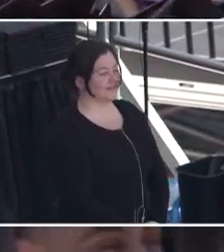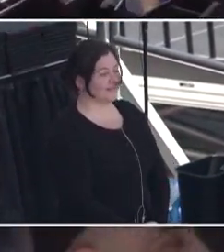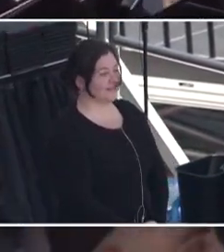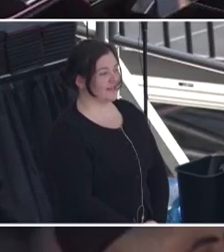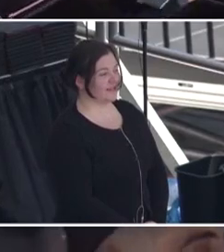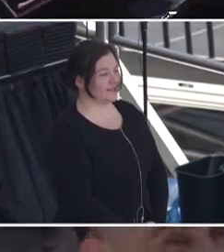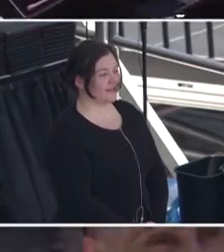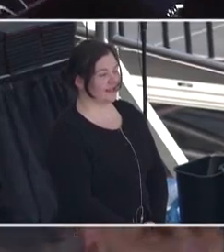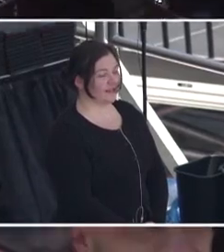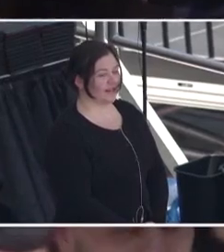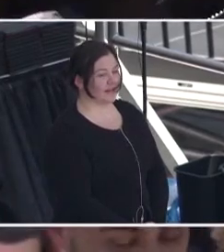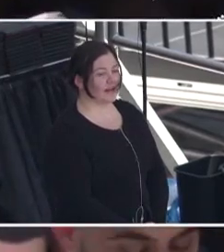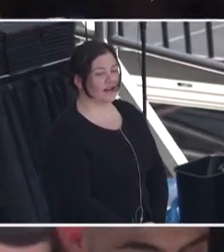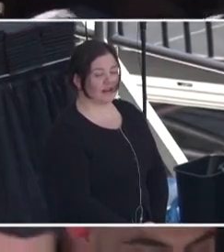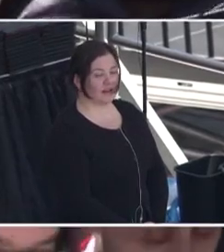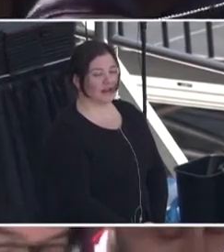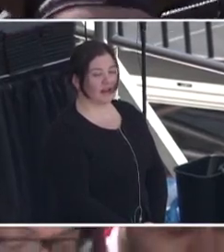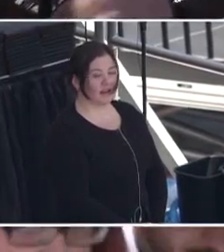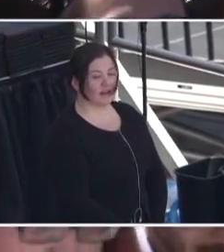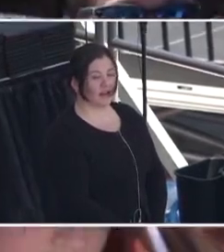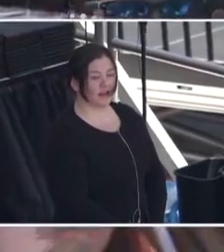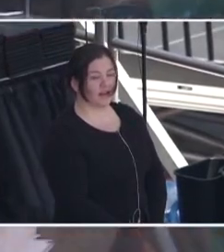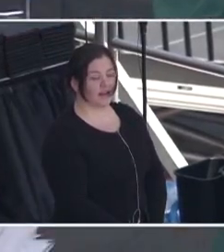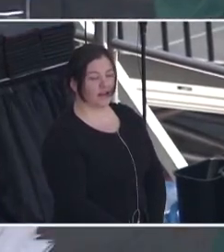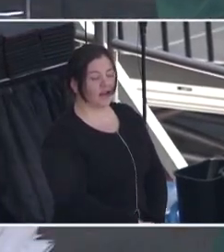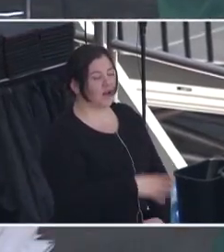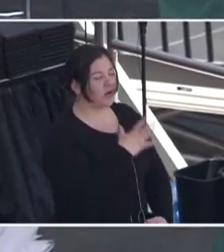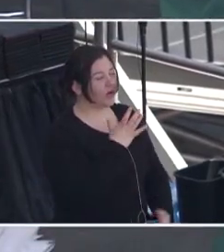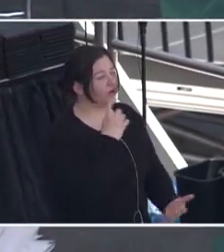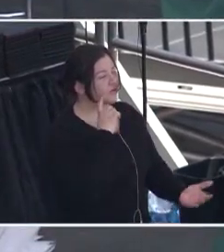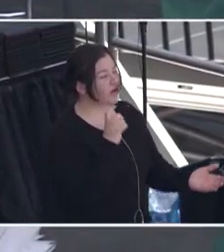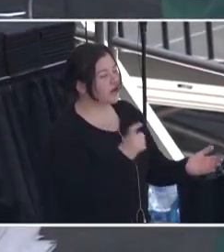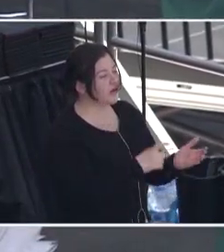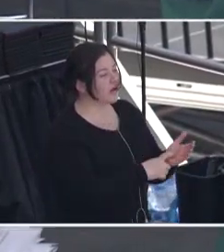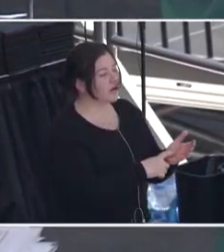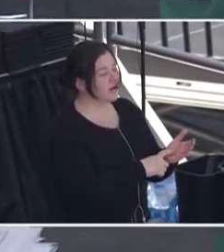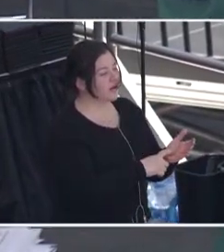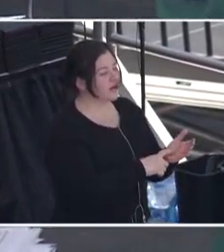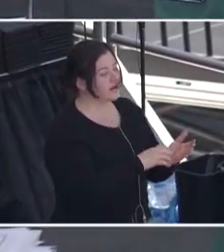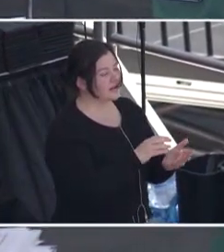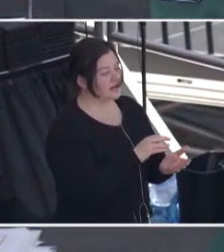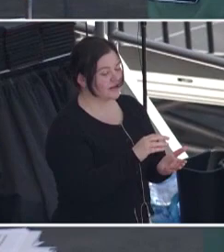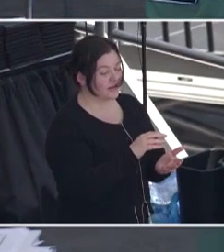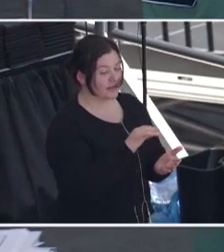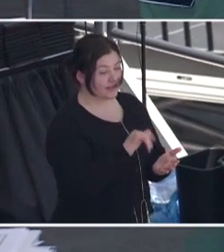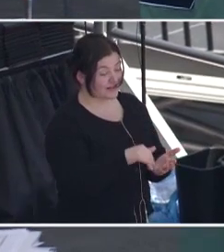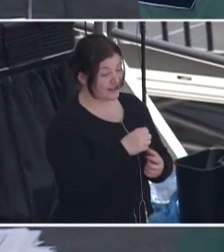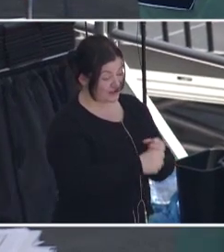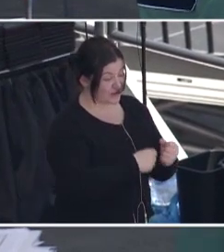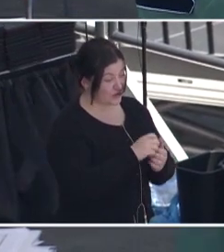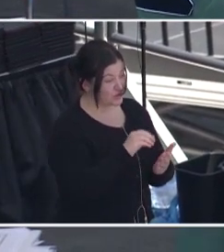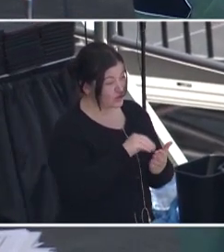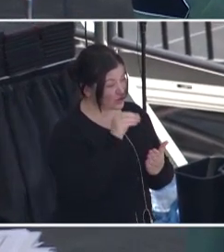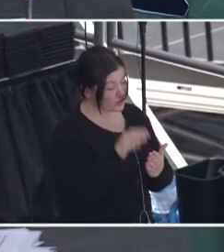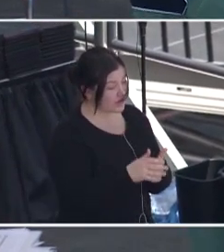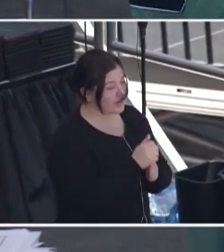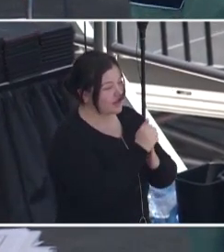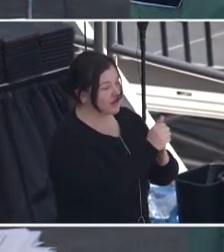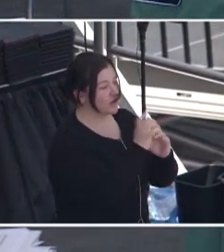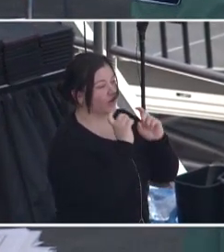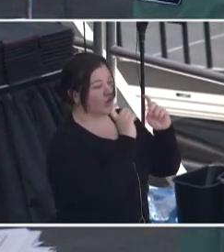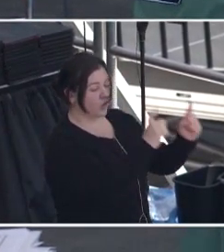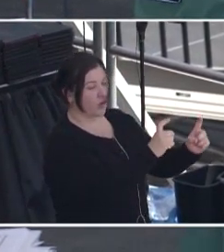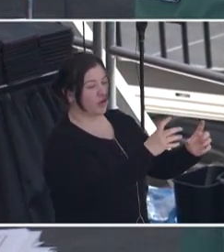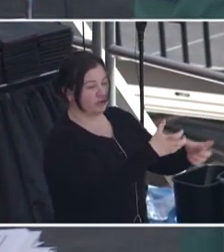I want to acknowledge the special achievement of this year's Student Leadership Award